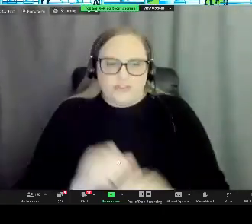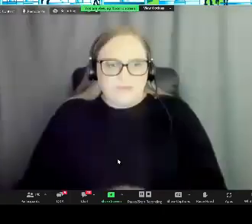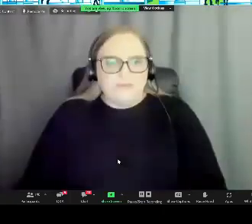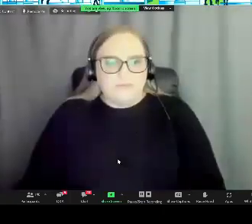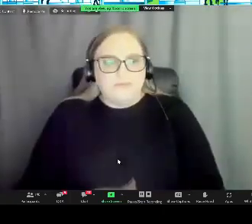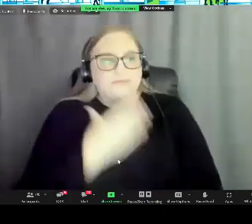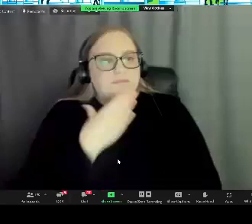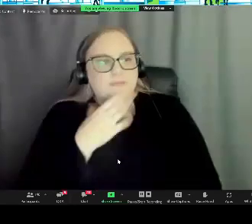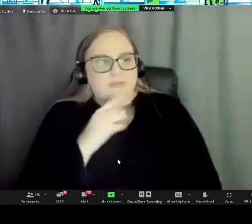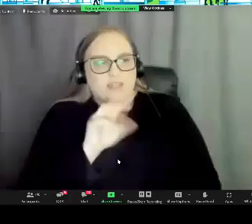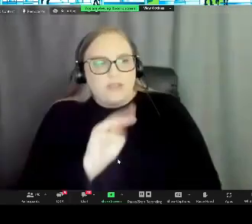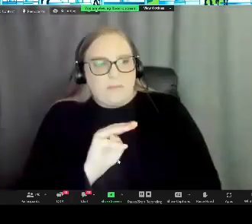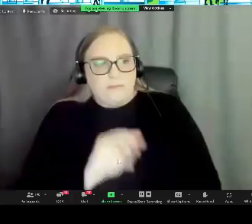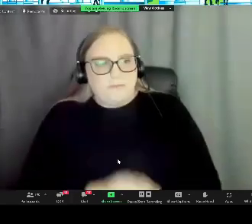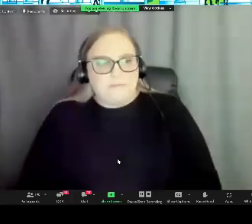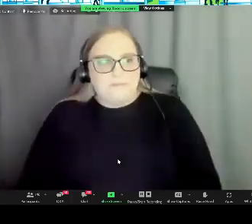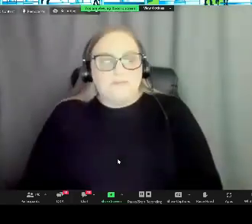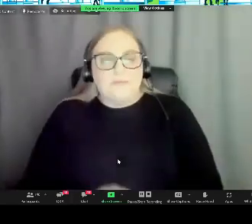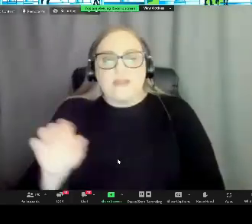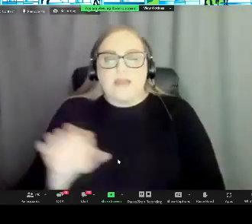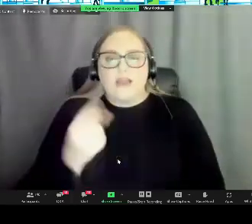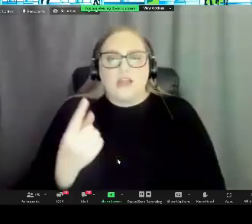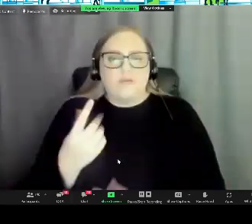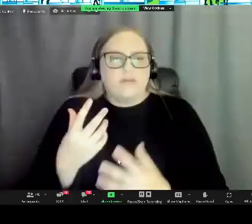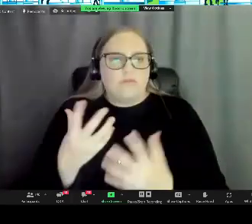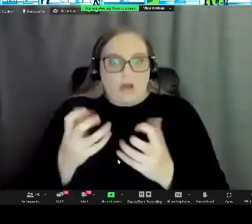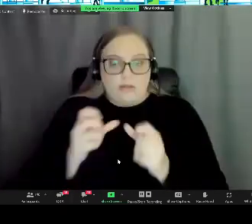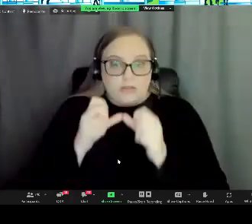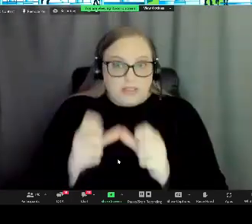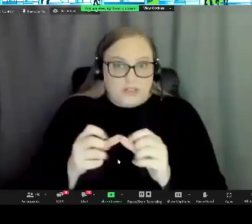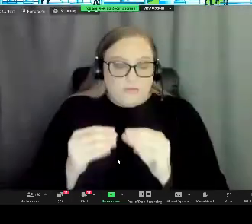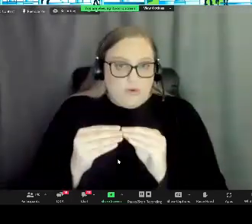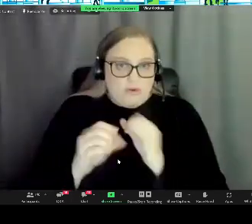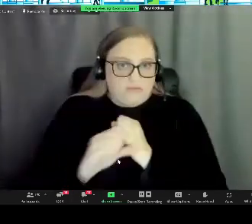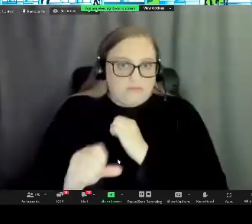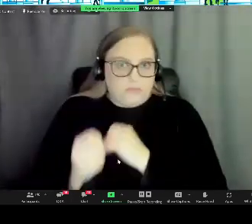would anyone like to continue upon that, or should we proceed to the next question?